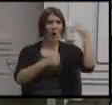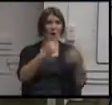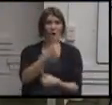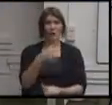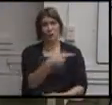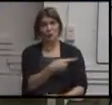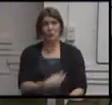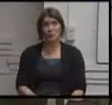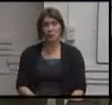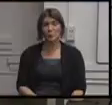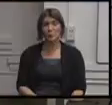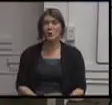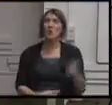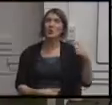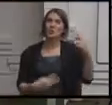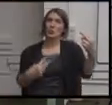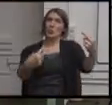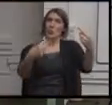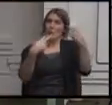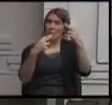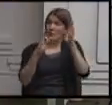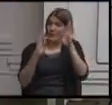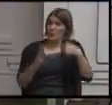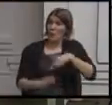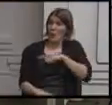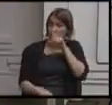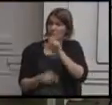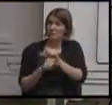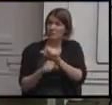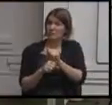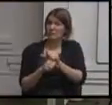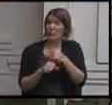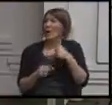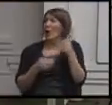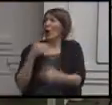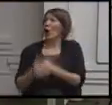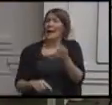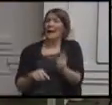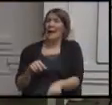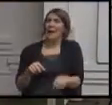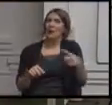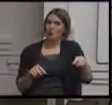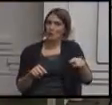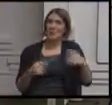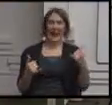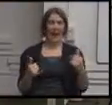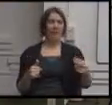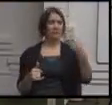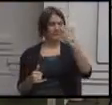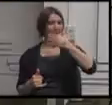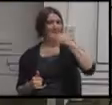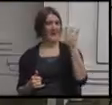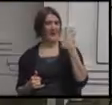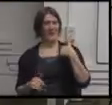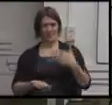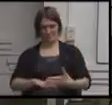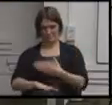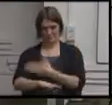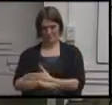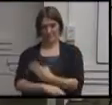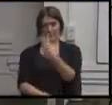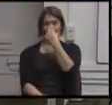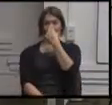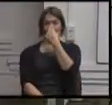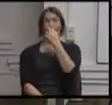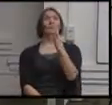designee, so you should be watching and paying attention to what we're doing. You are now doing that, and it has enhanced us.